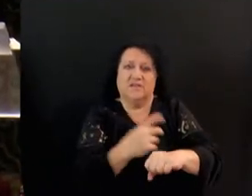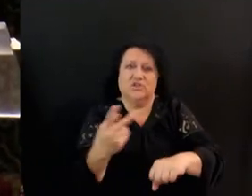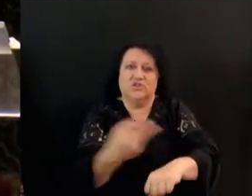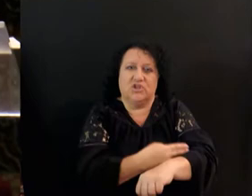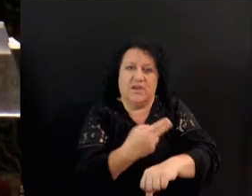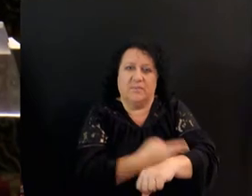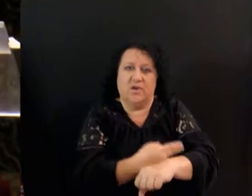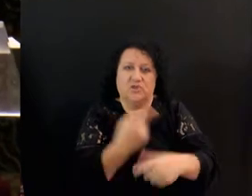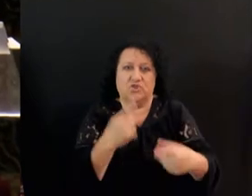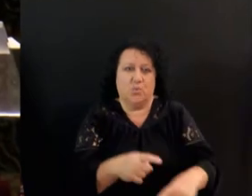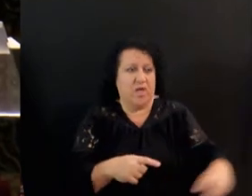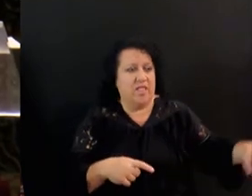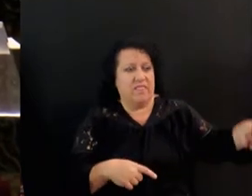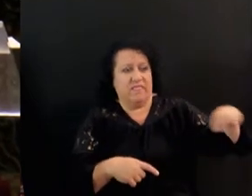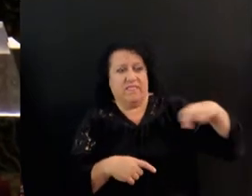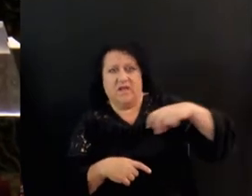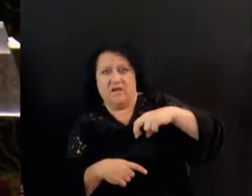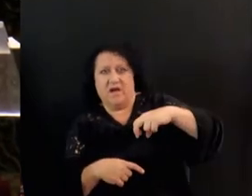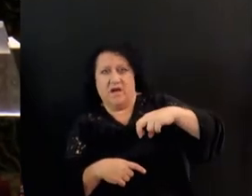and destroy.